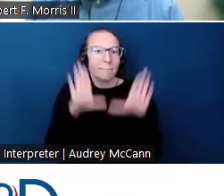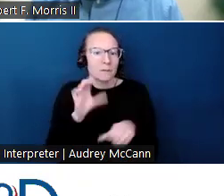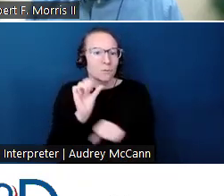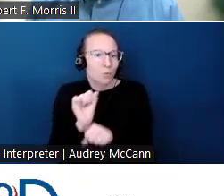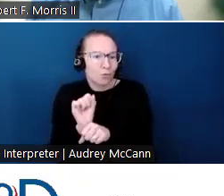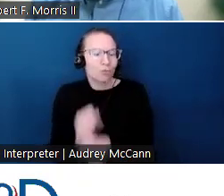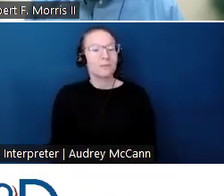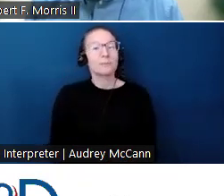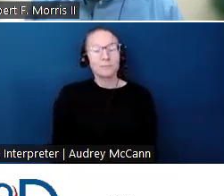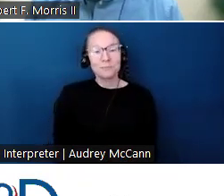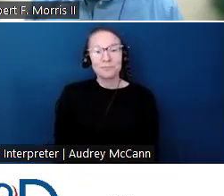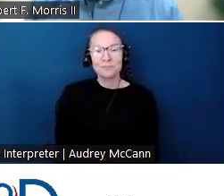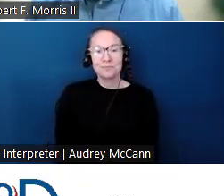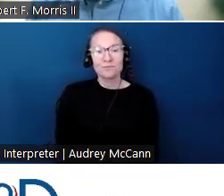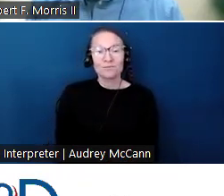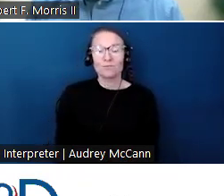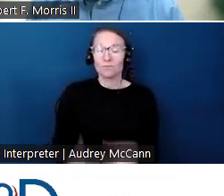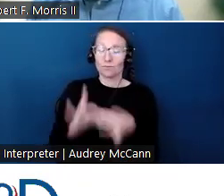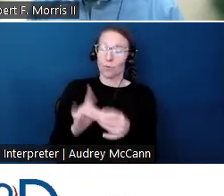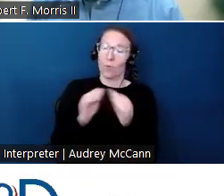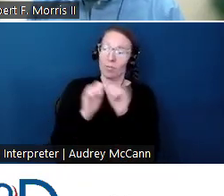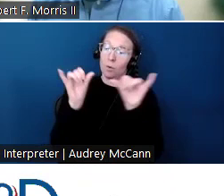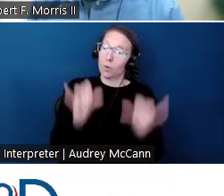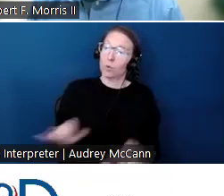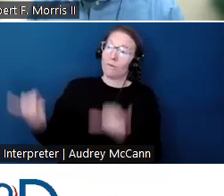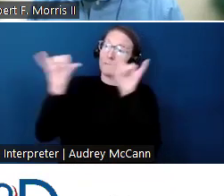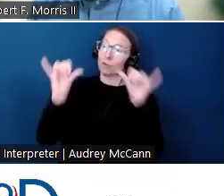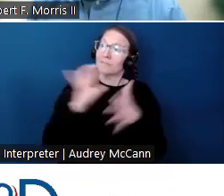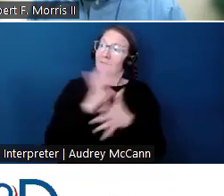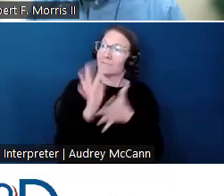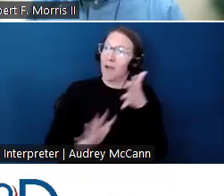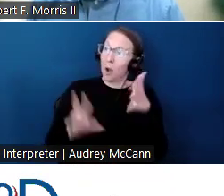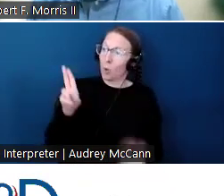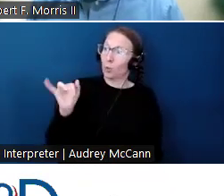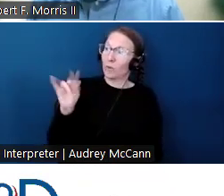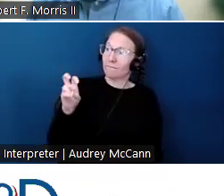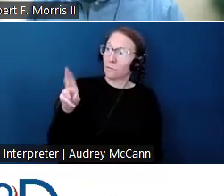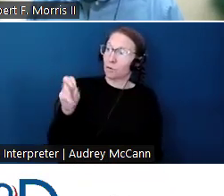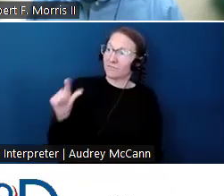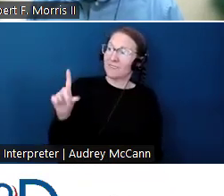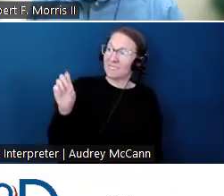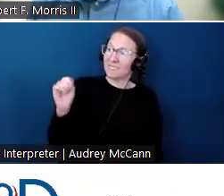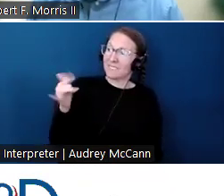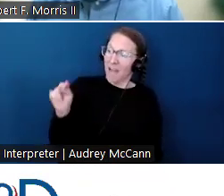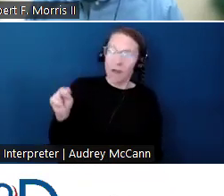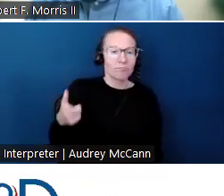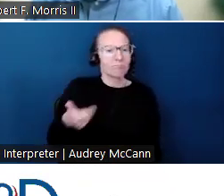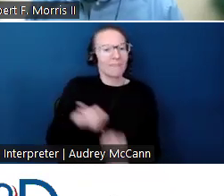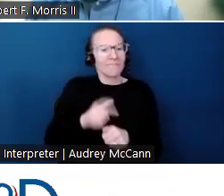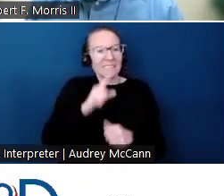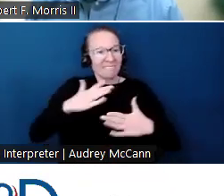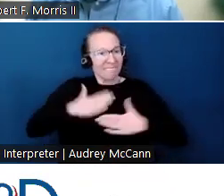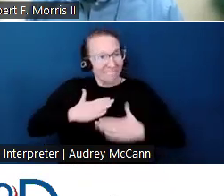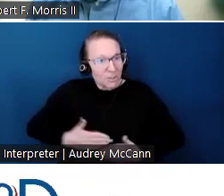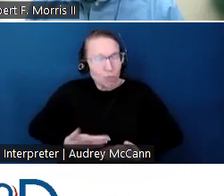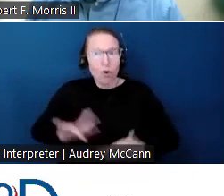as universal design, I think that it's physical, it's architectural, but it